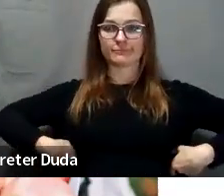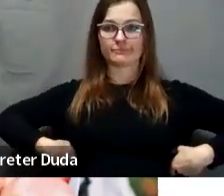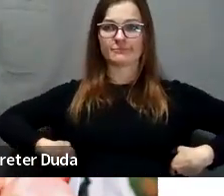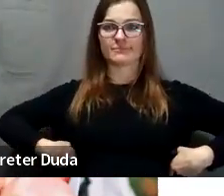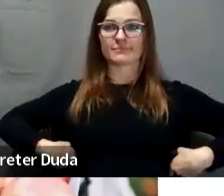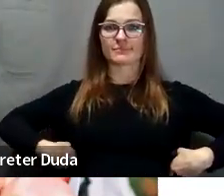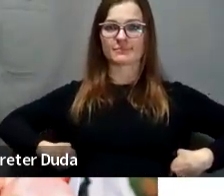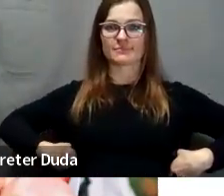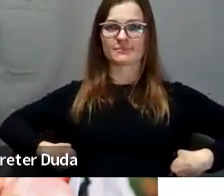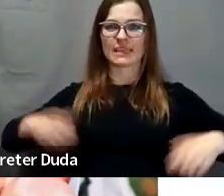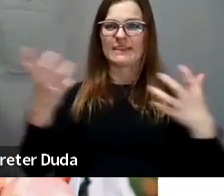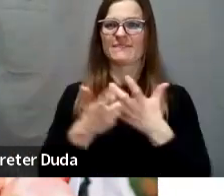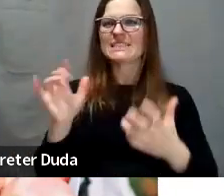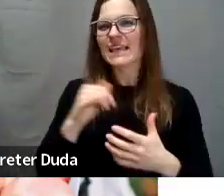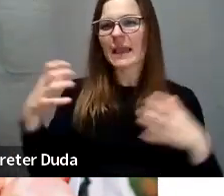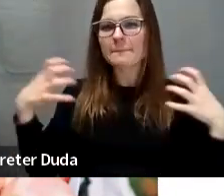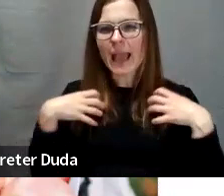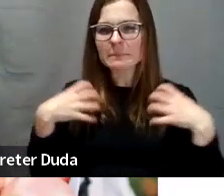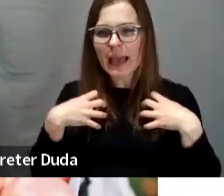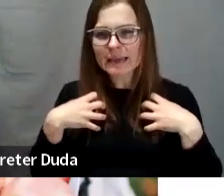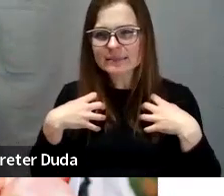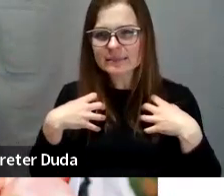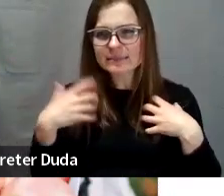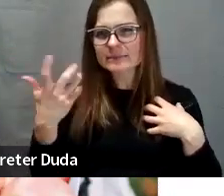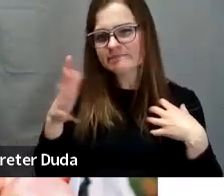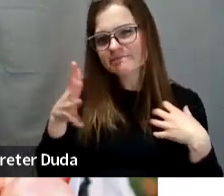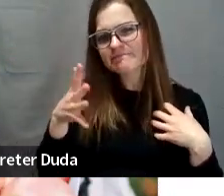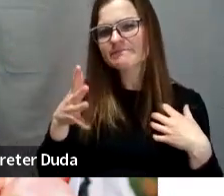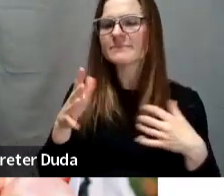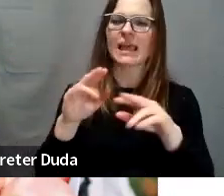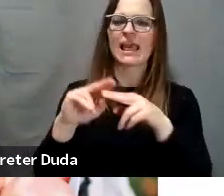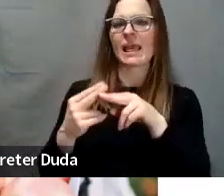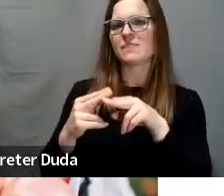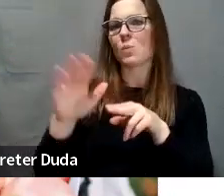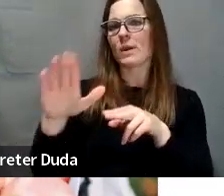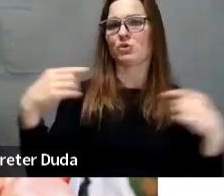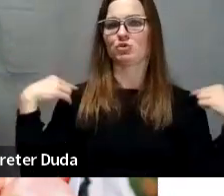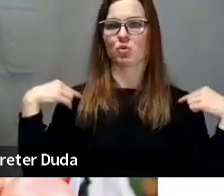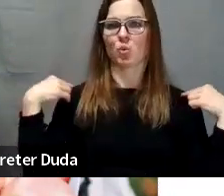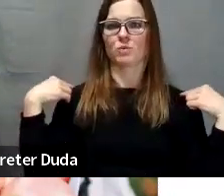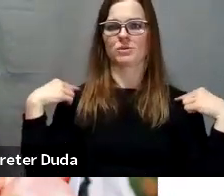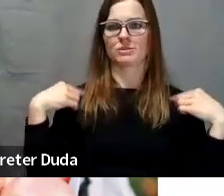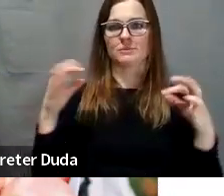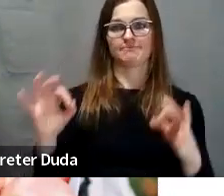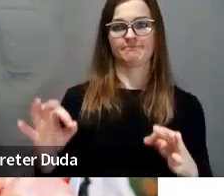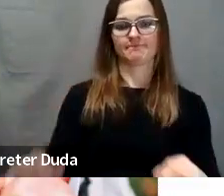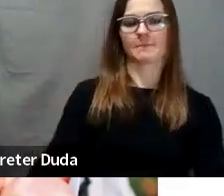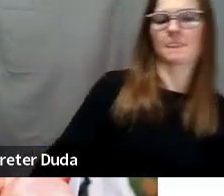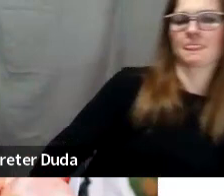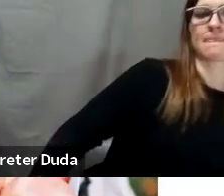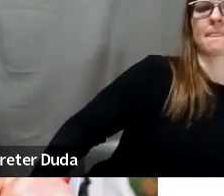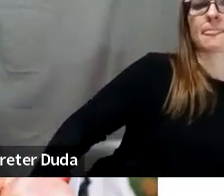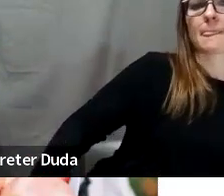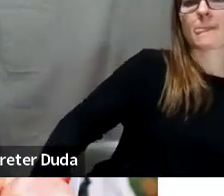a backpack, and distributes the weight on your shoulders. I know that can be difficult for